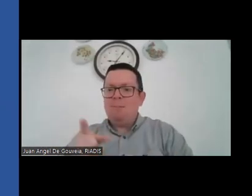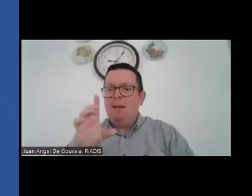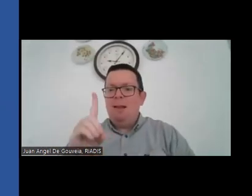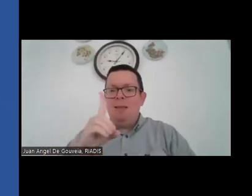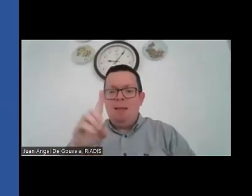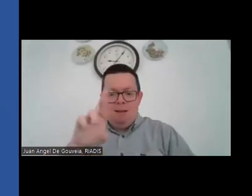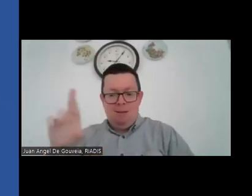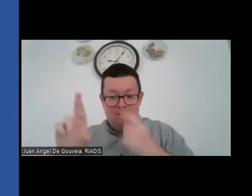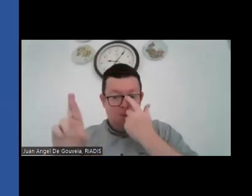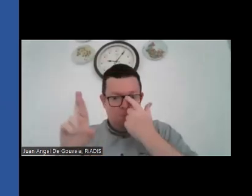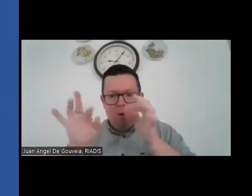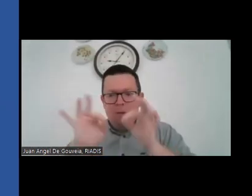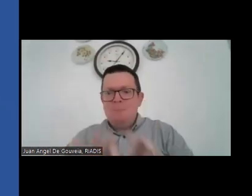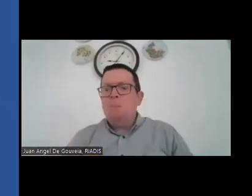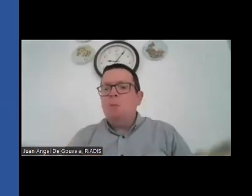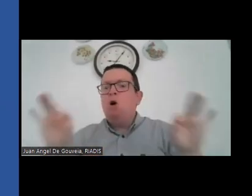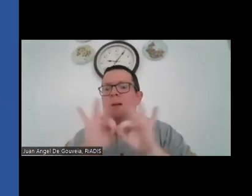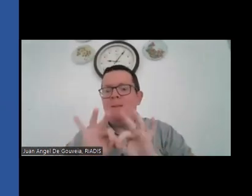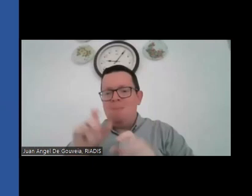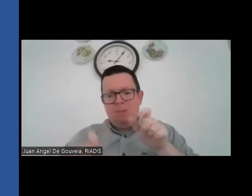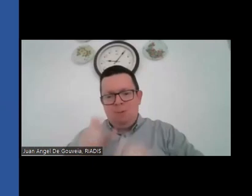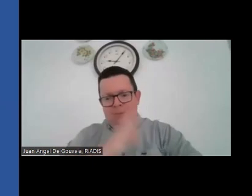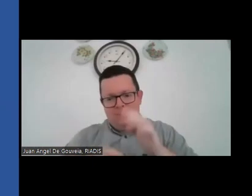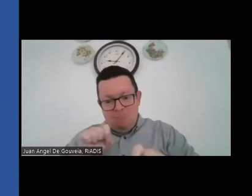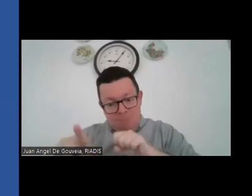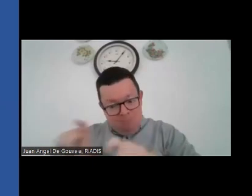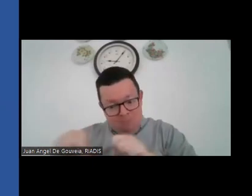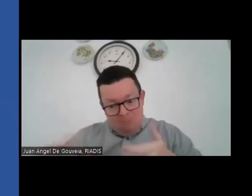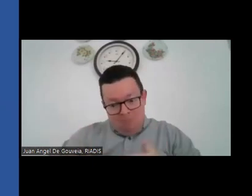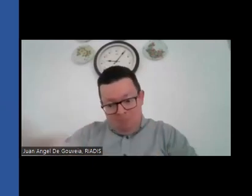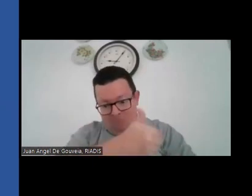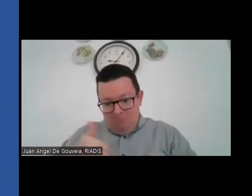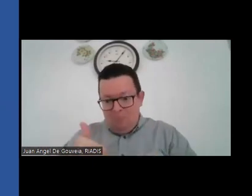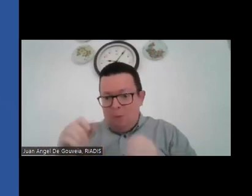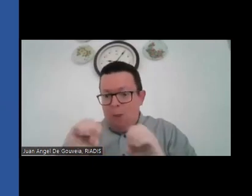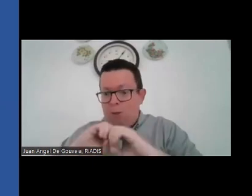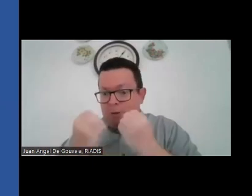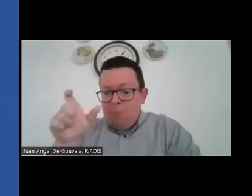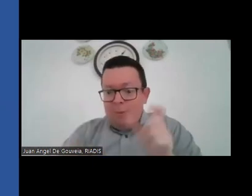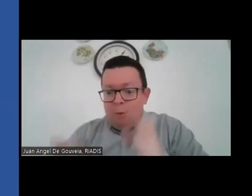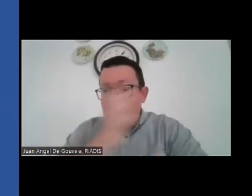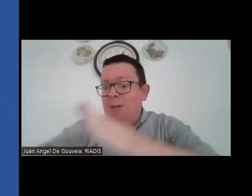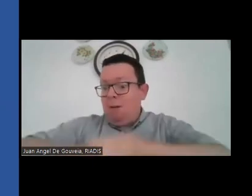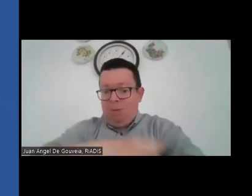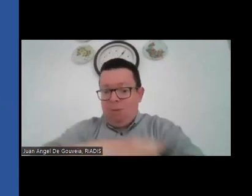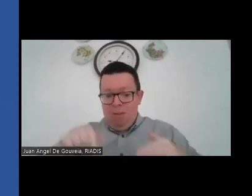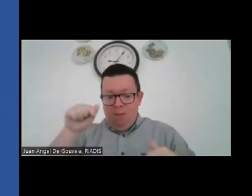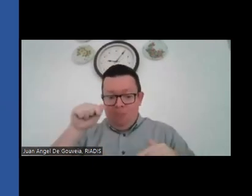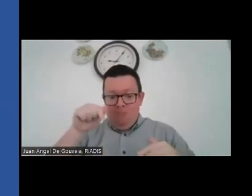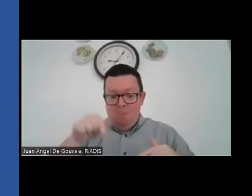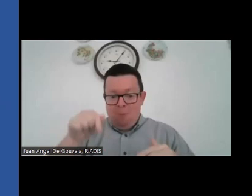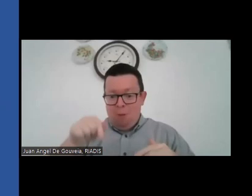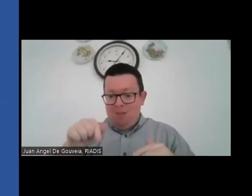a consultant arrangement for organizations of persons with disabilities in different countries. You may see in